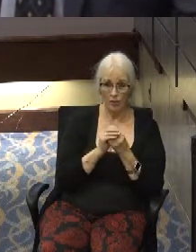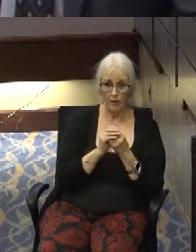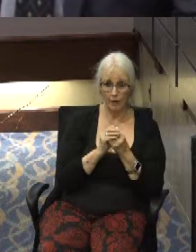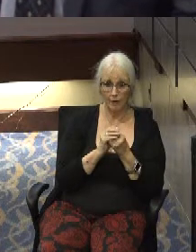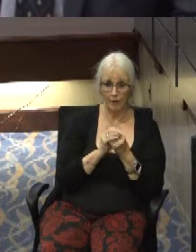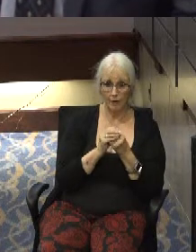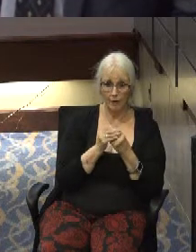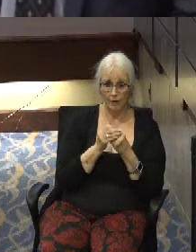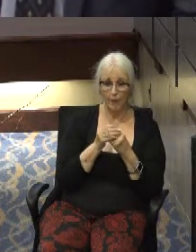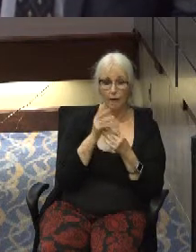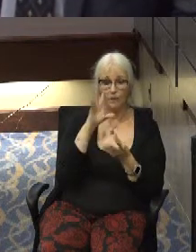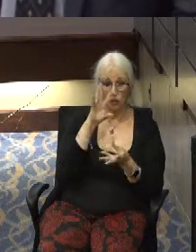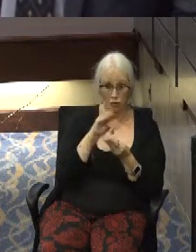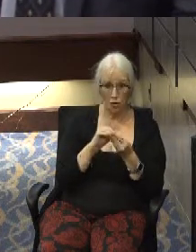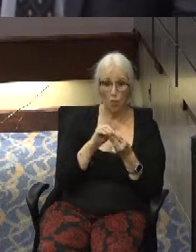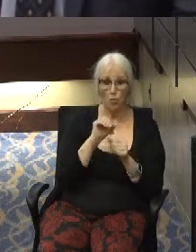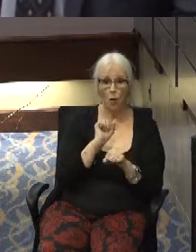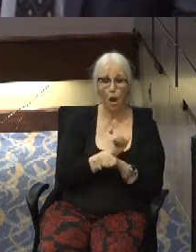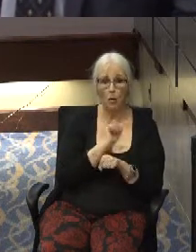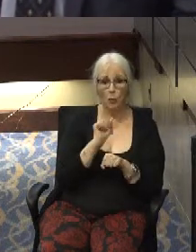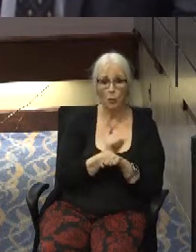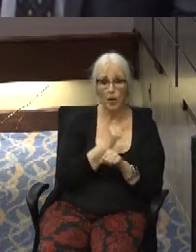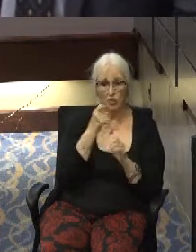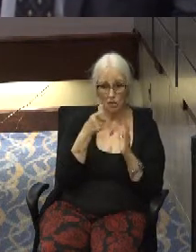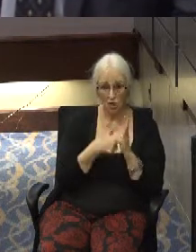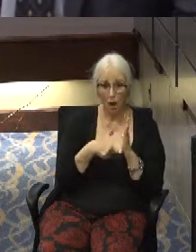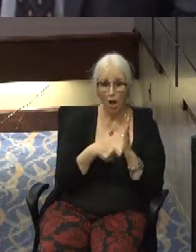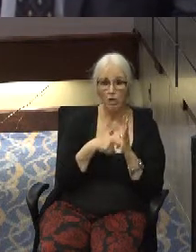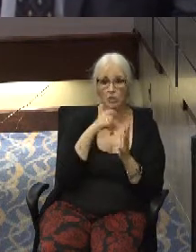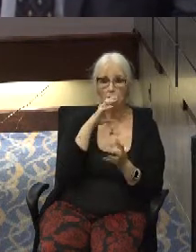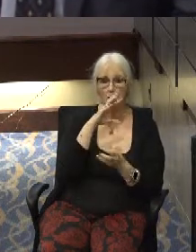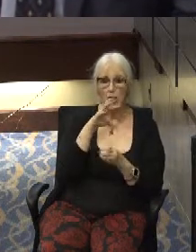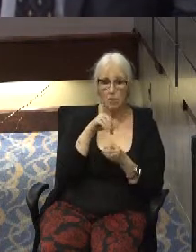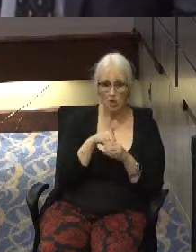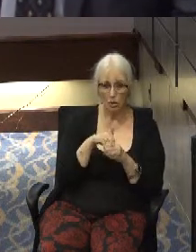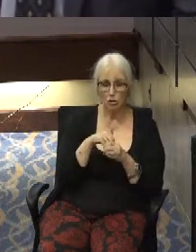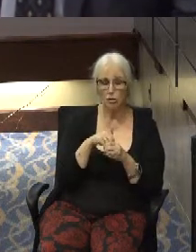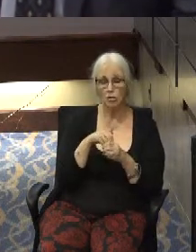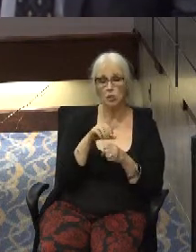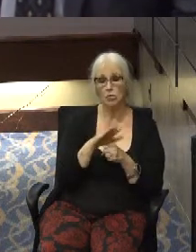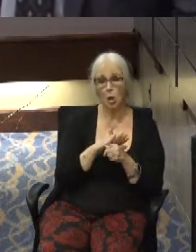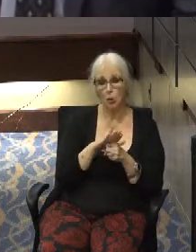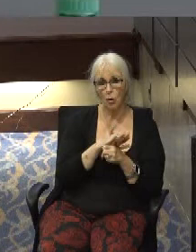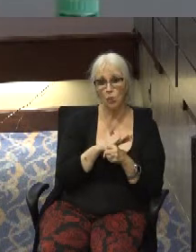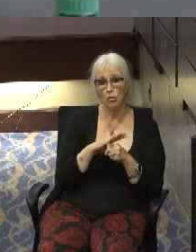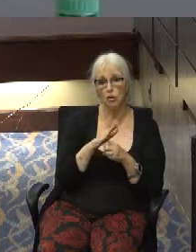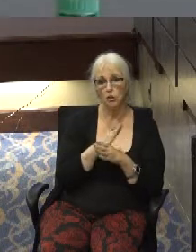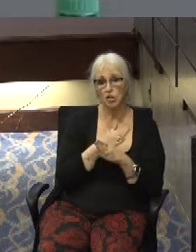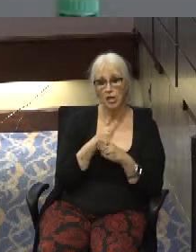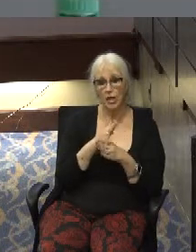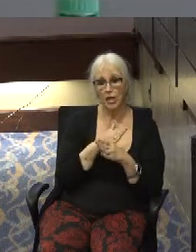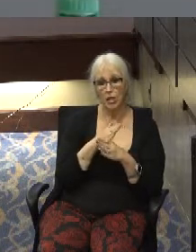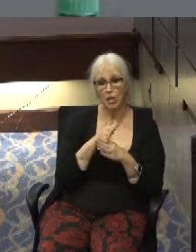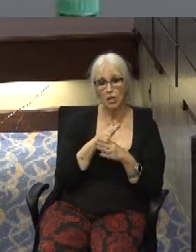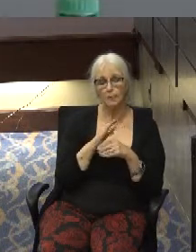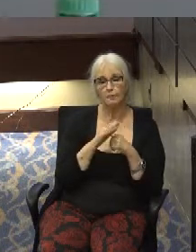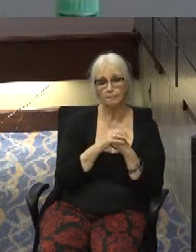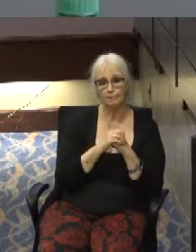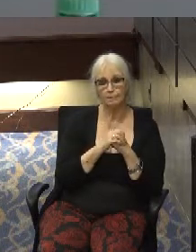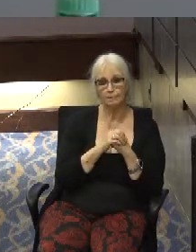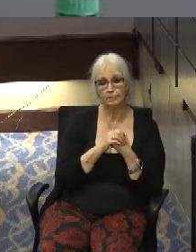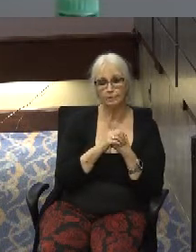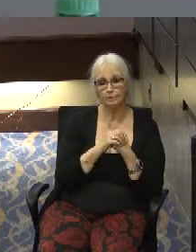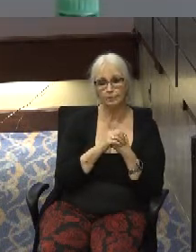Correct, to for the 2.8. total operations cost, including both local share and federal share. Okay, thanks.